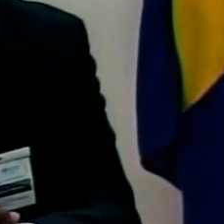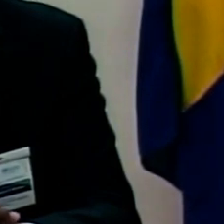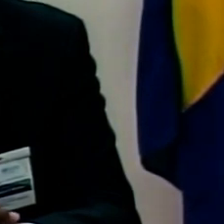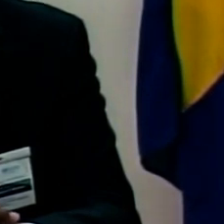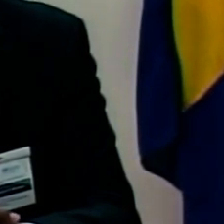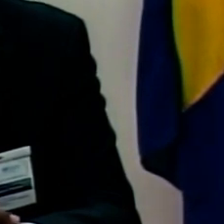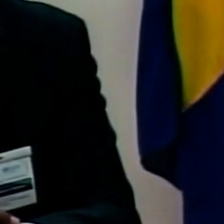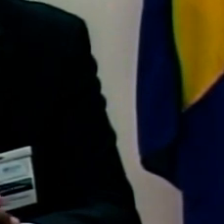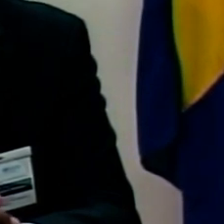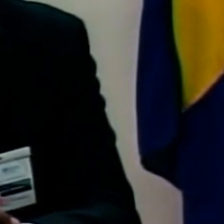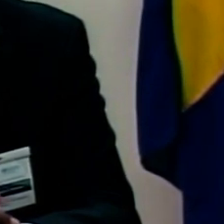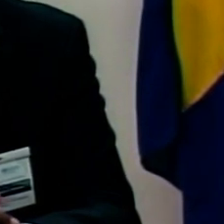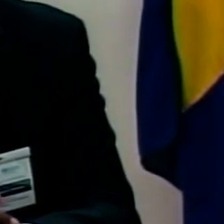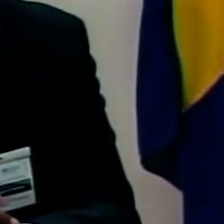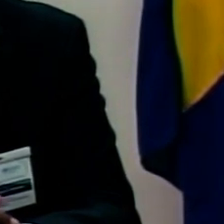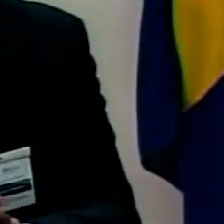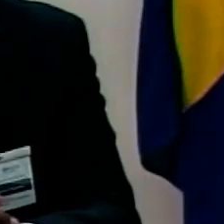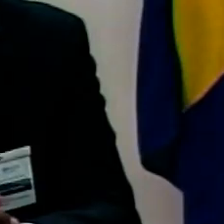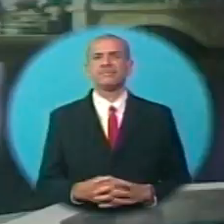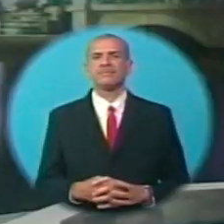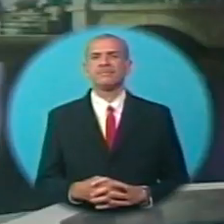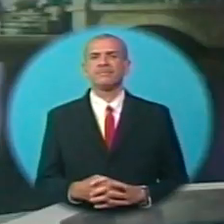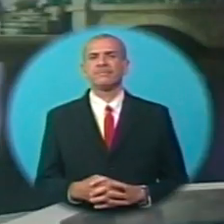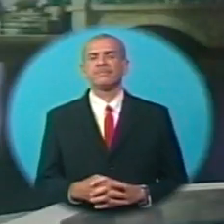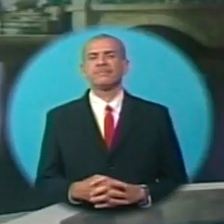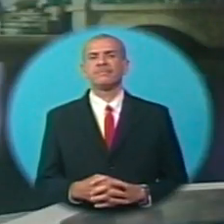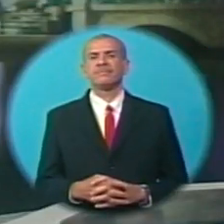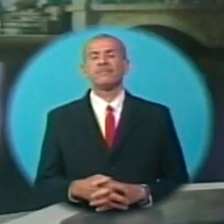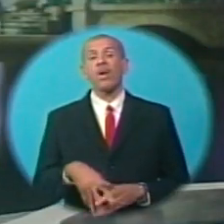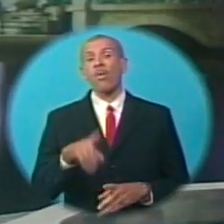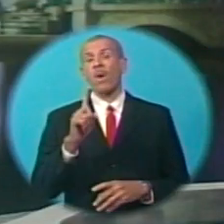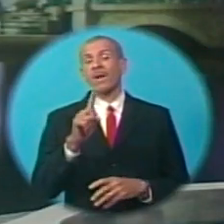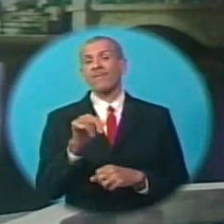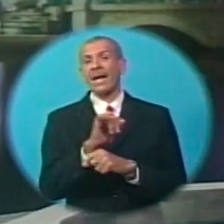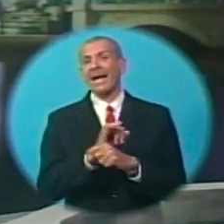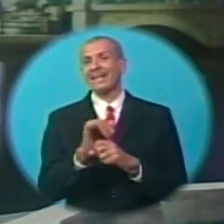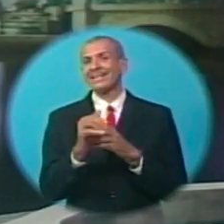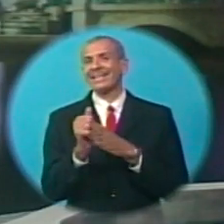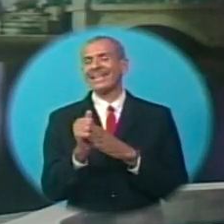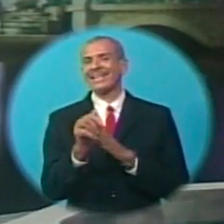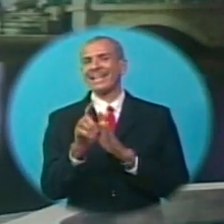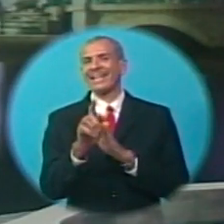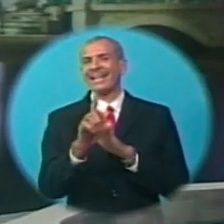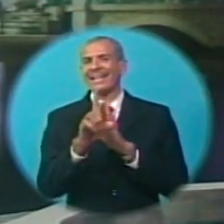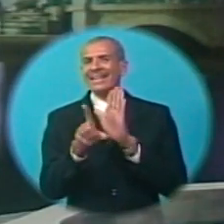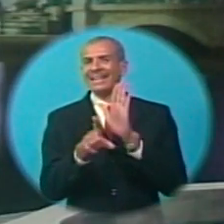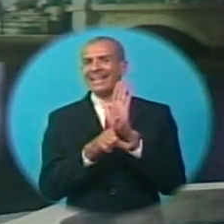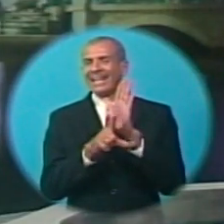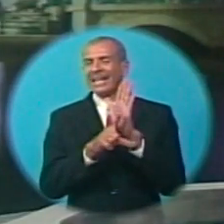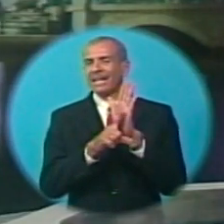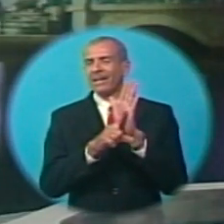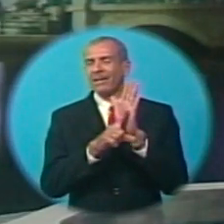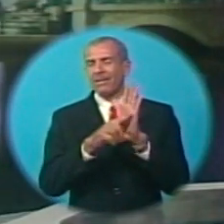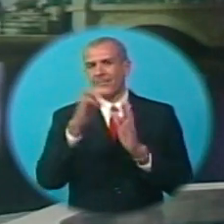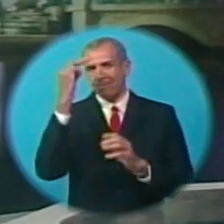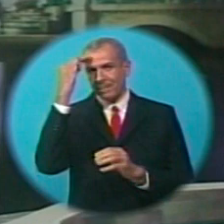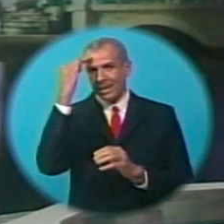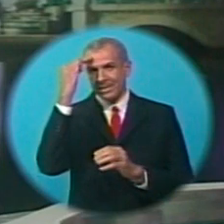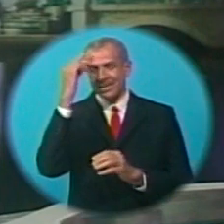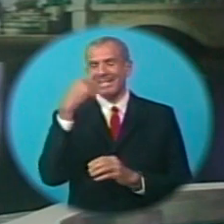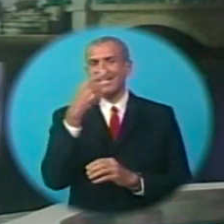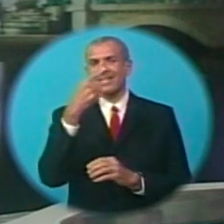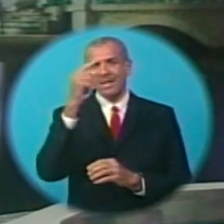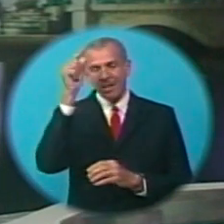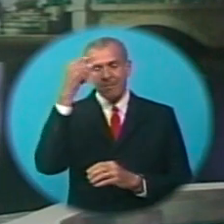to incorporate that. Well, one of the island's leading legal minds believes government will have to look seriously